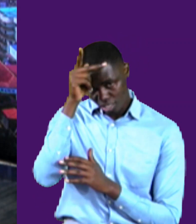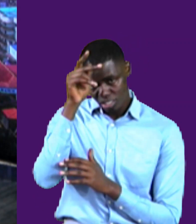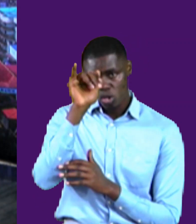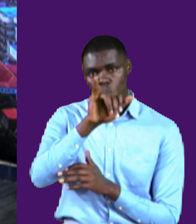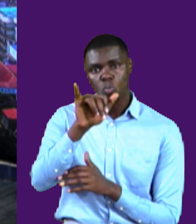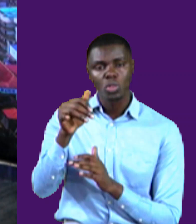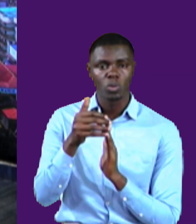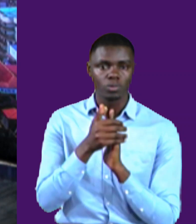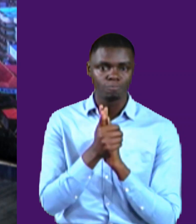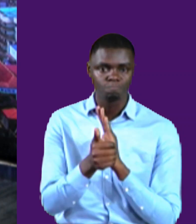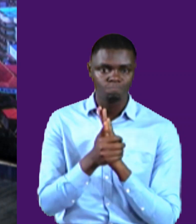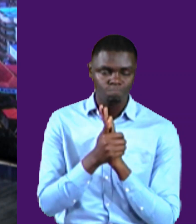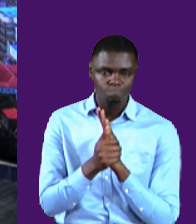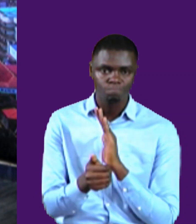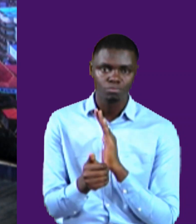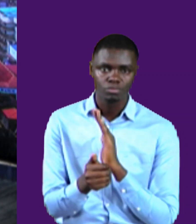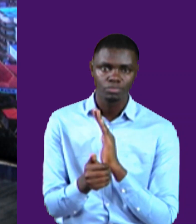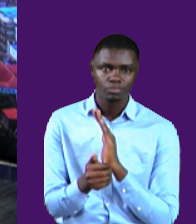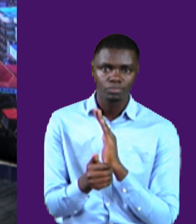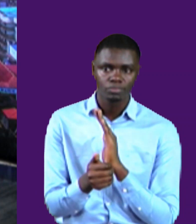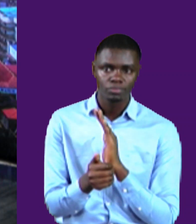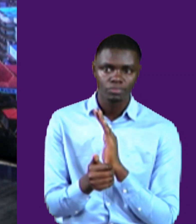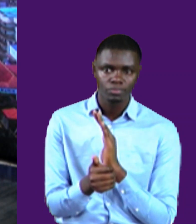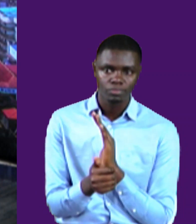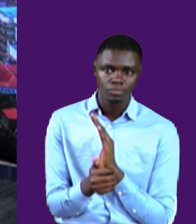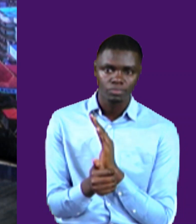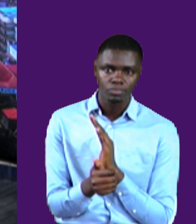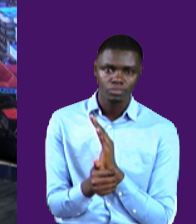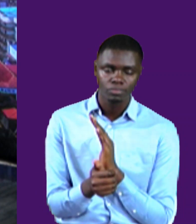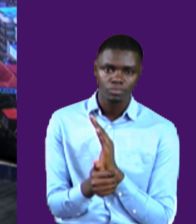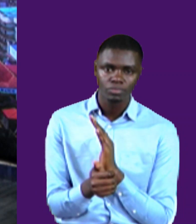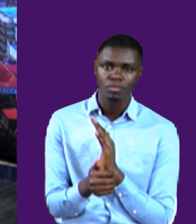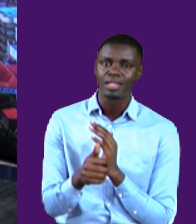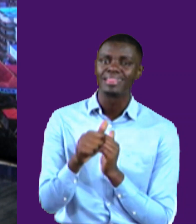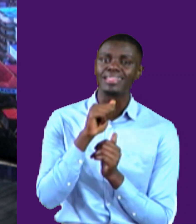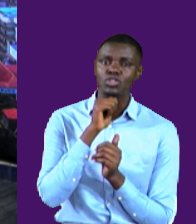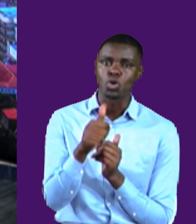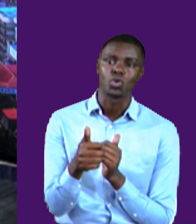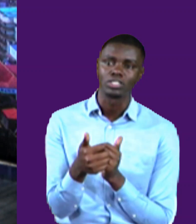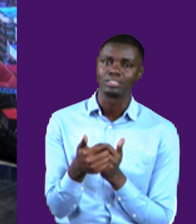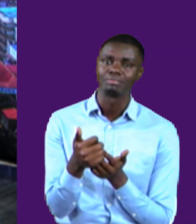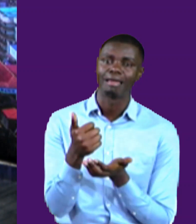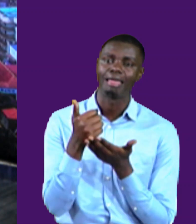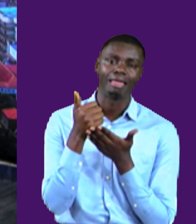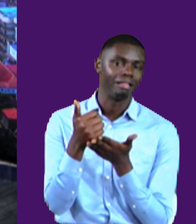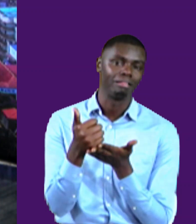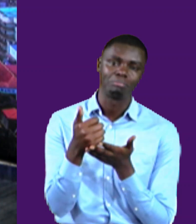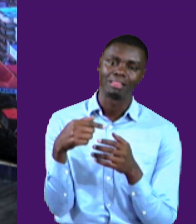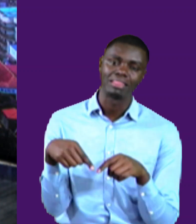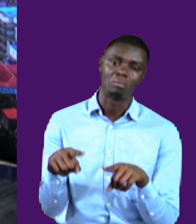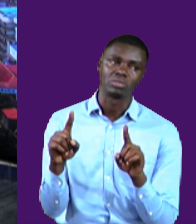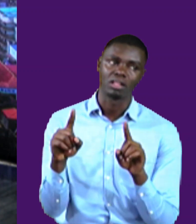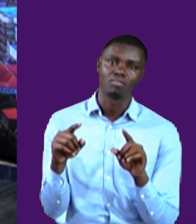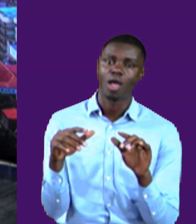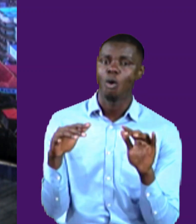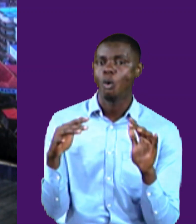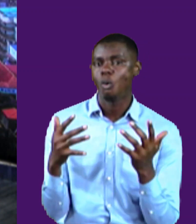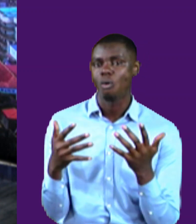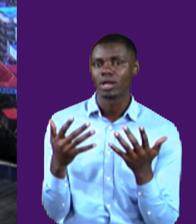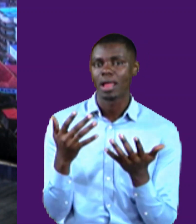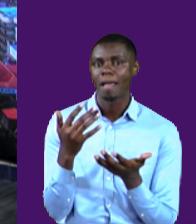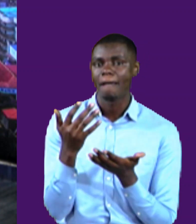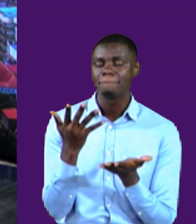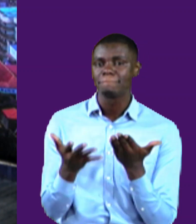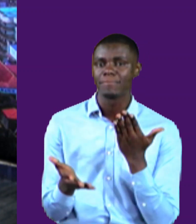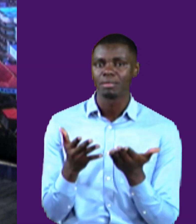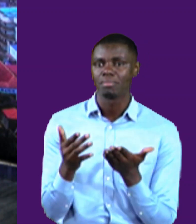those skills, and they don't help themselves, or maybe they don't